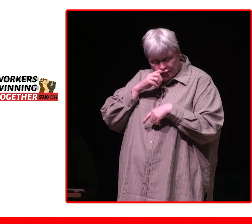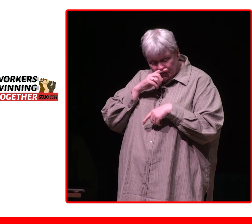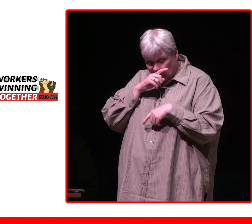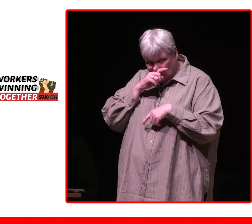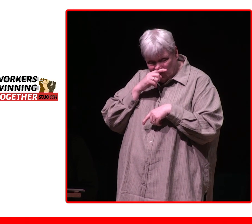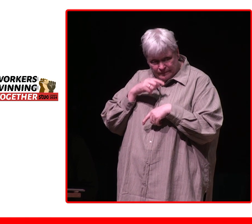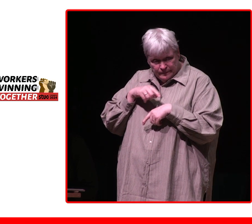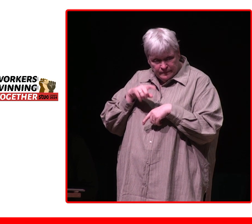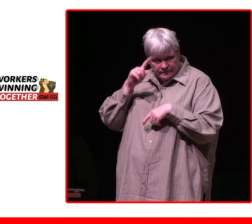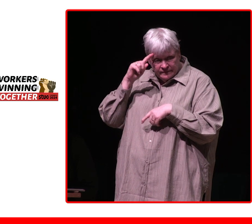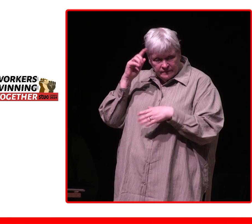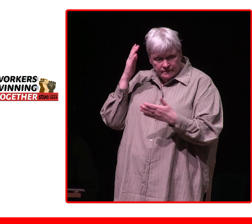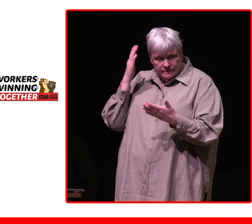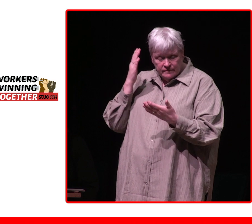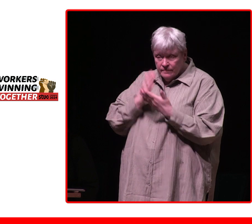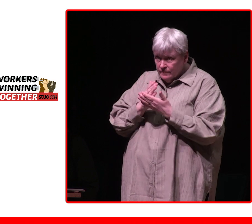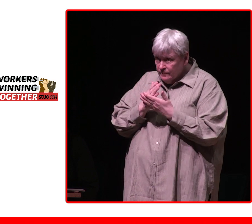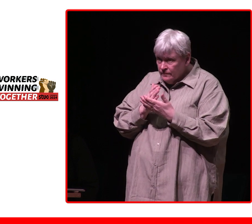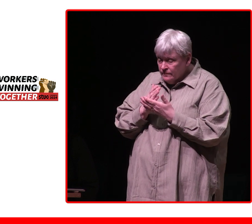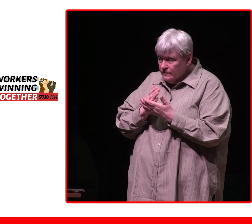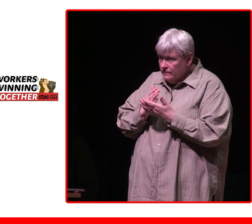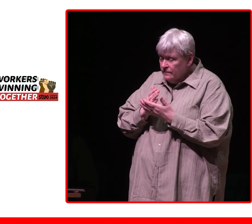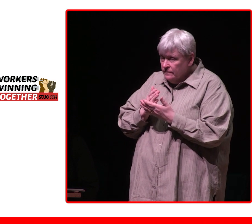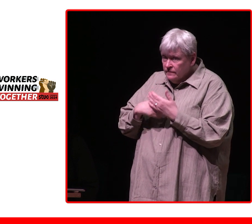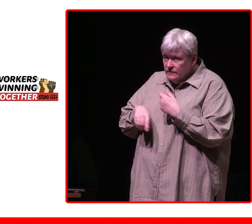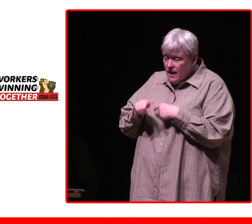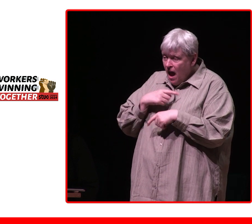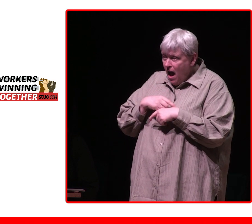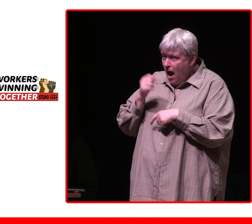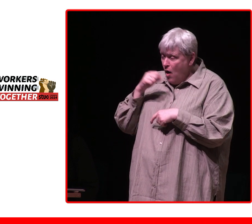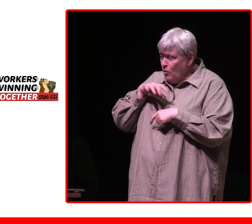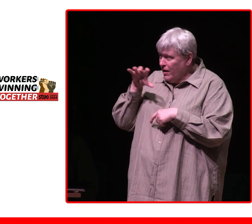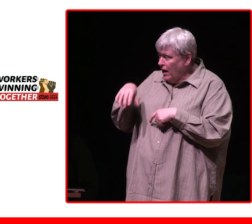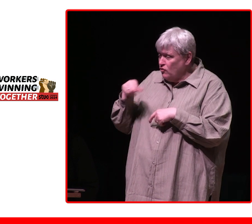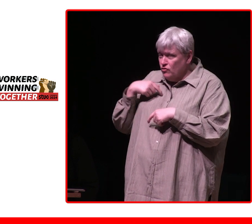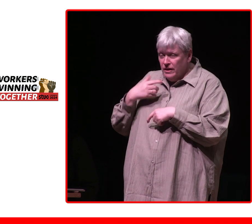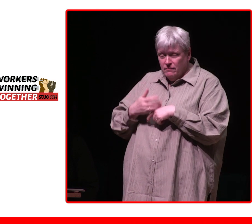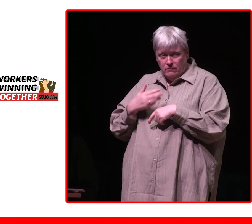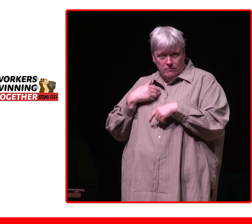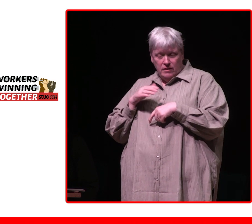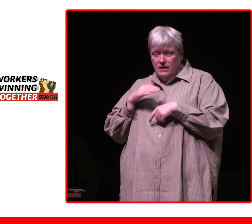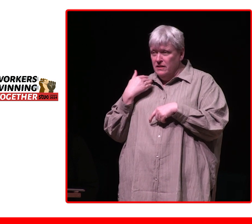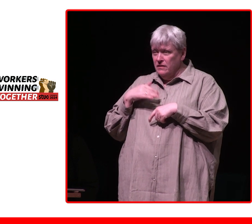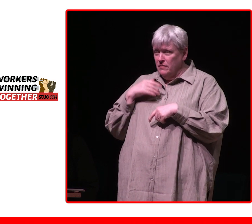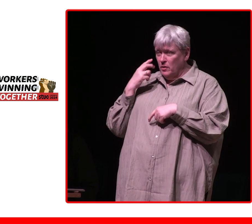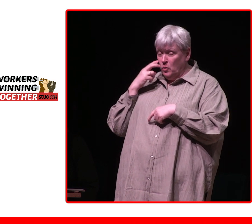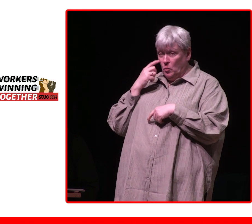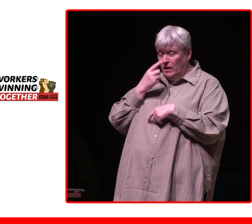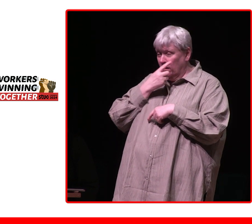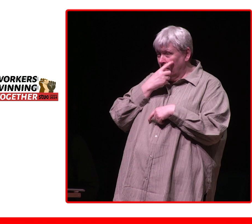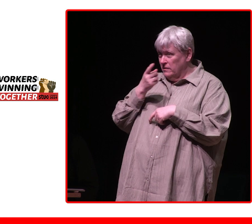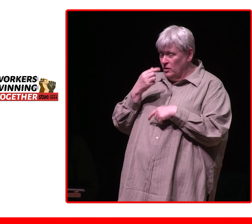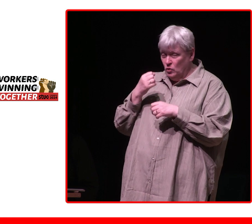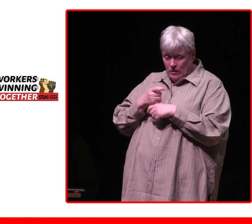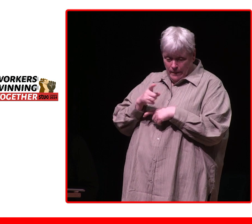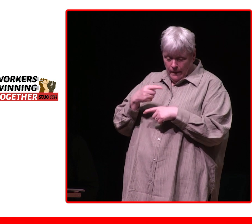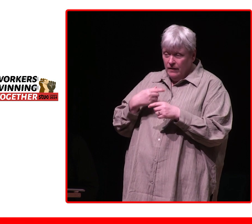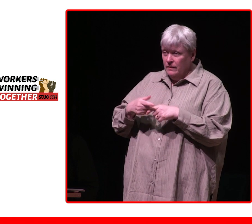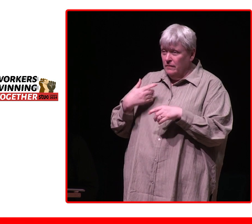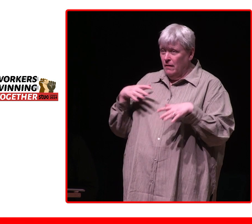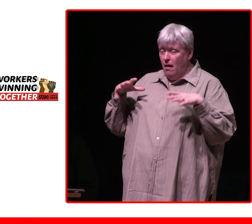unbelievable that a country committing a genocide and doing it with impunity can make a ridiculous,